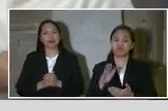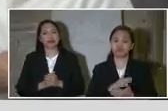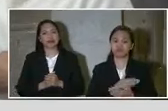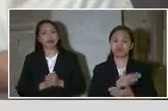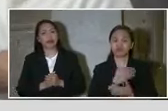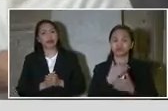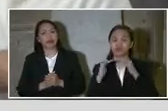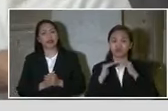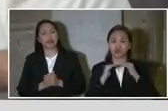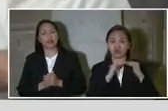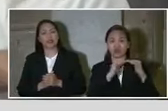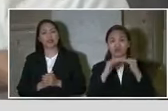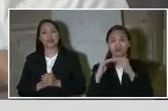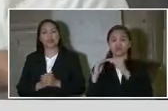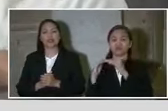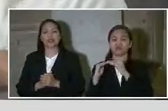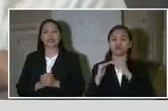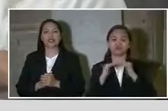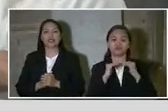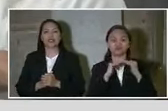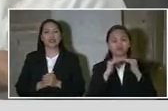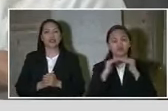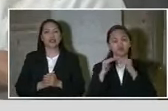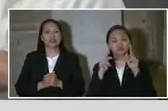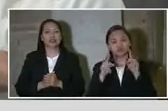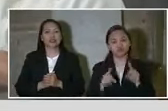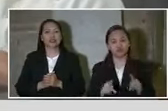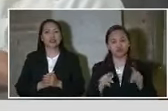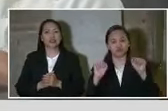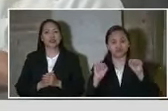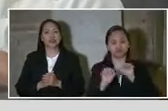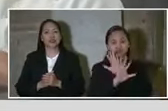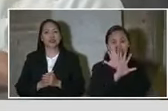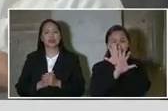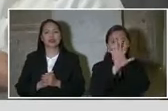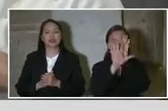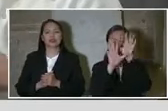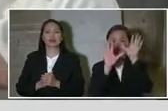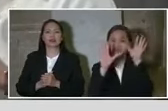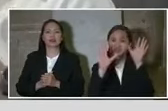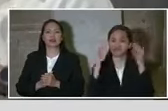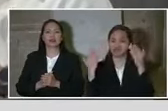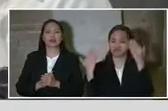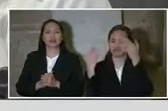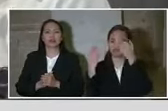The just man is a light in the